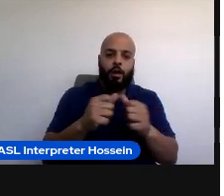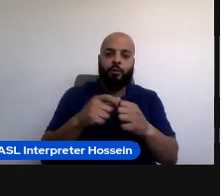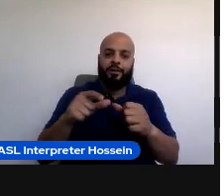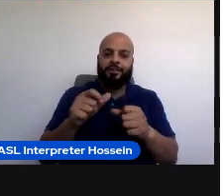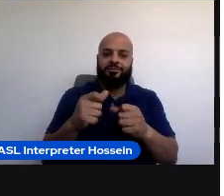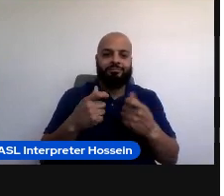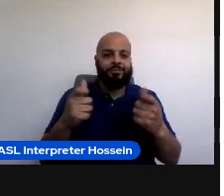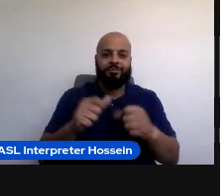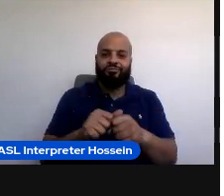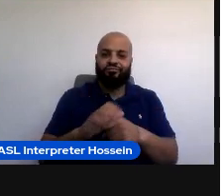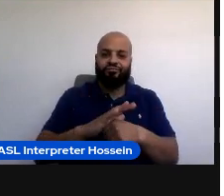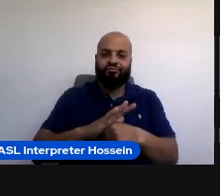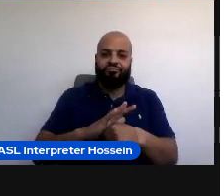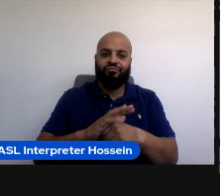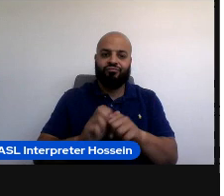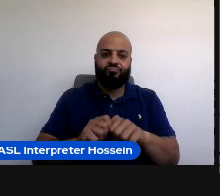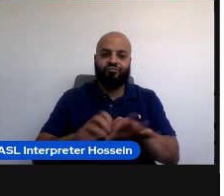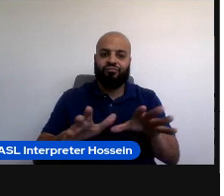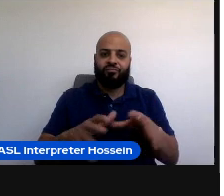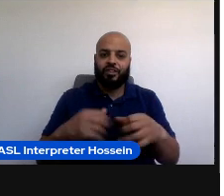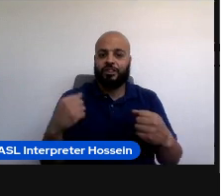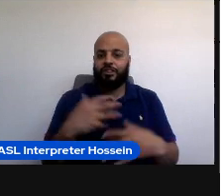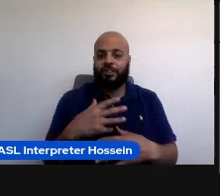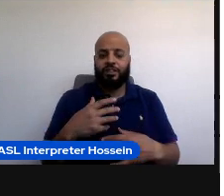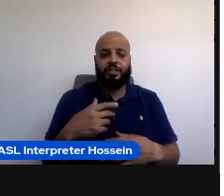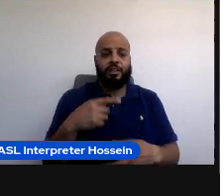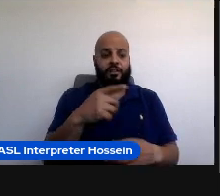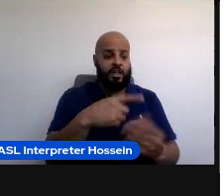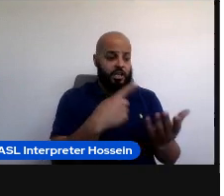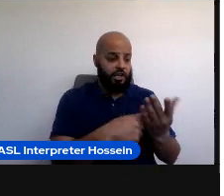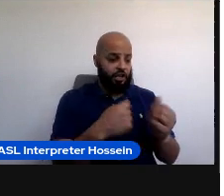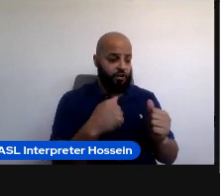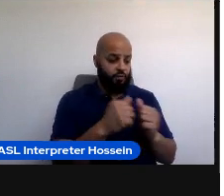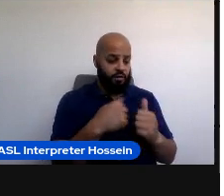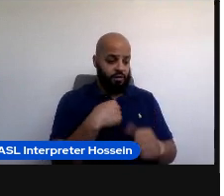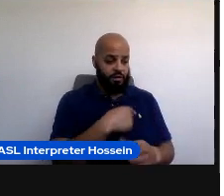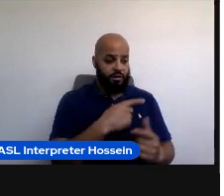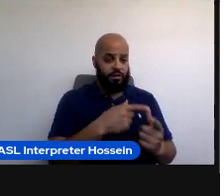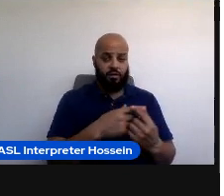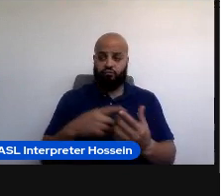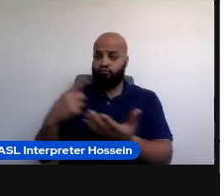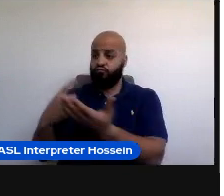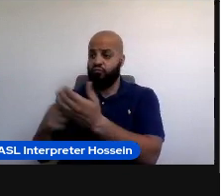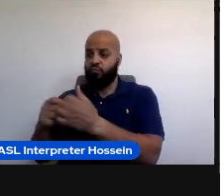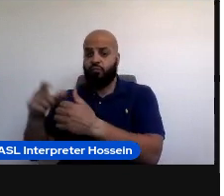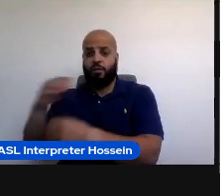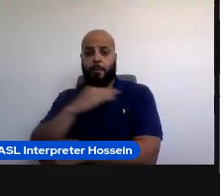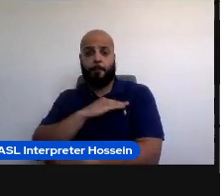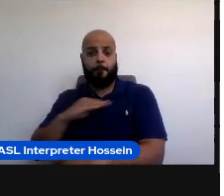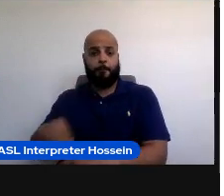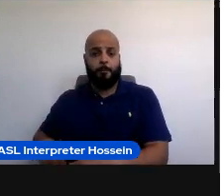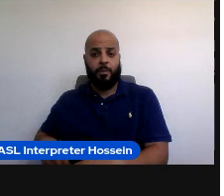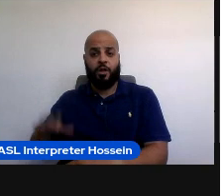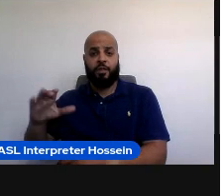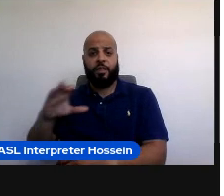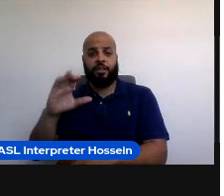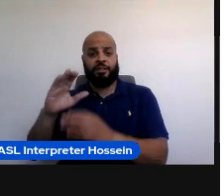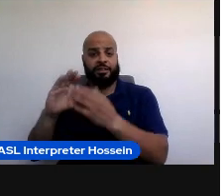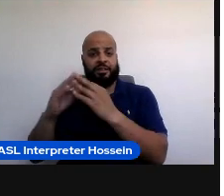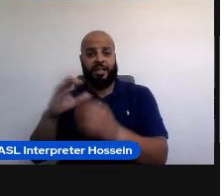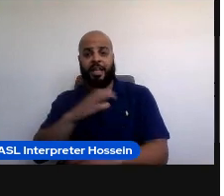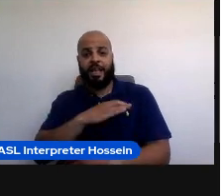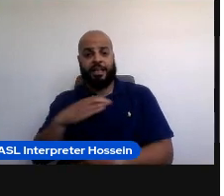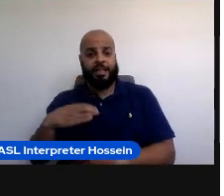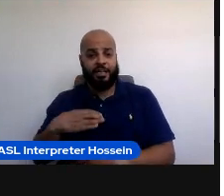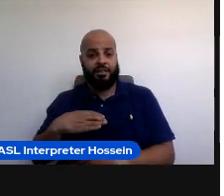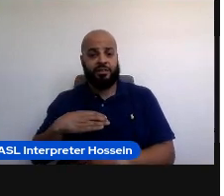having conversations with us, and then they were talking to their mayors. They were talking to their city council. So I think it's really important to understand just how important